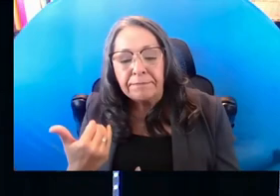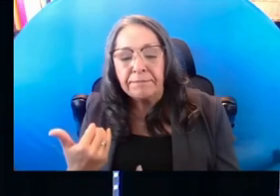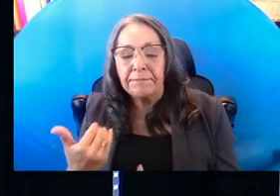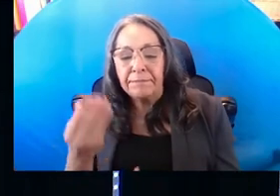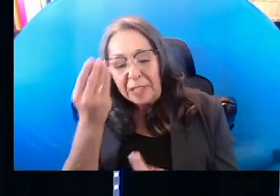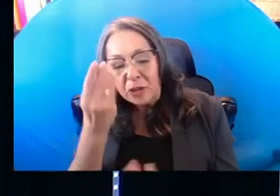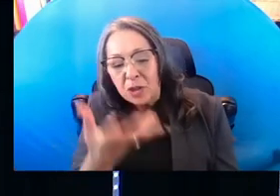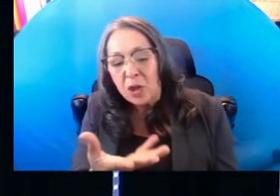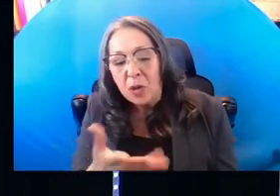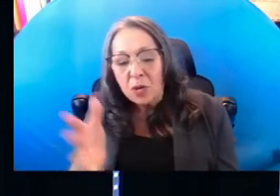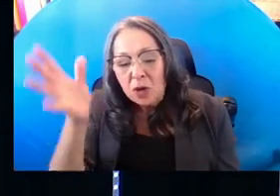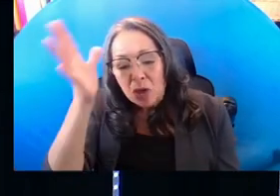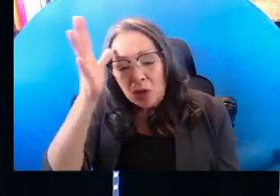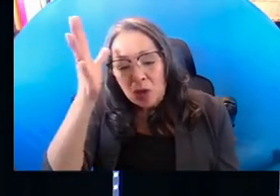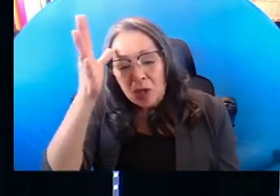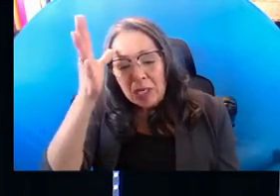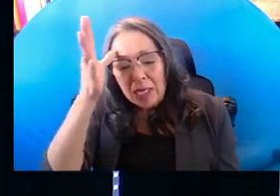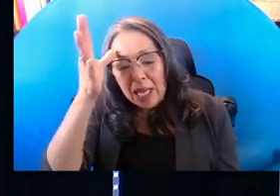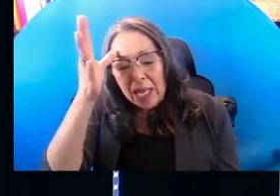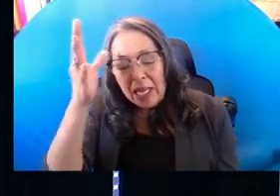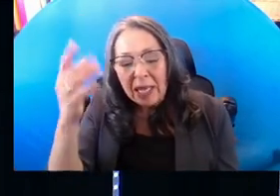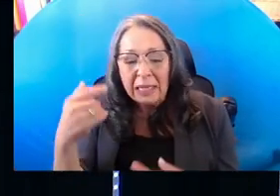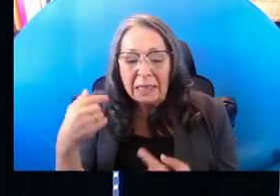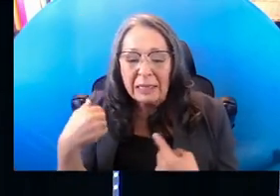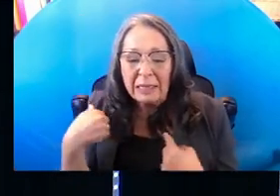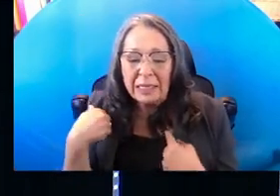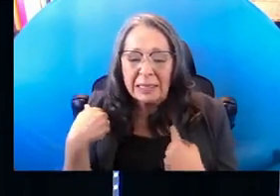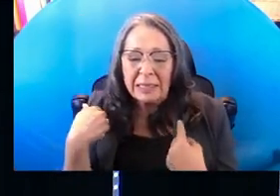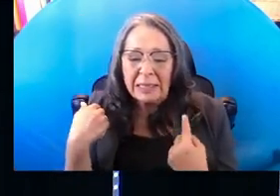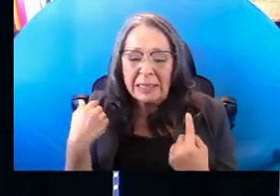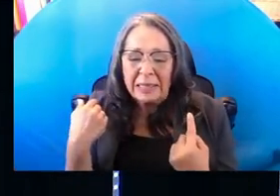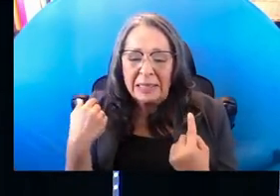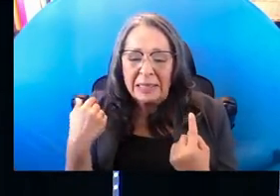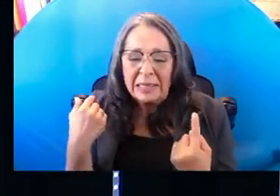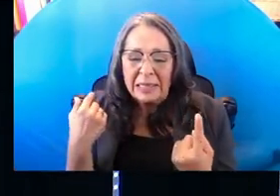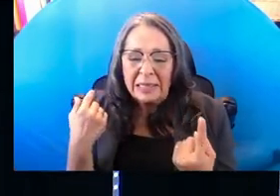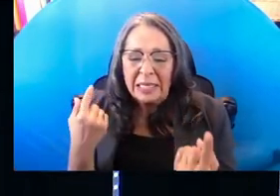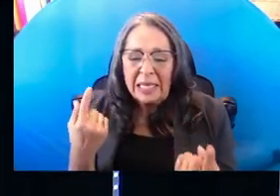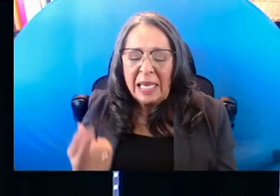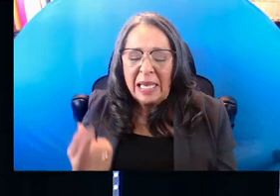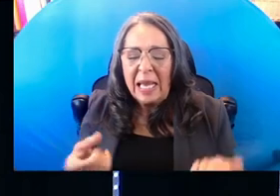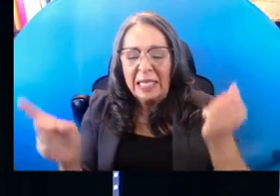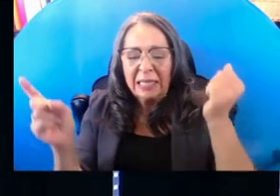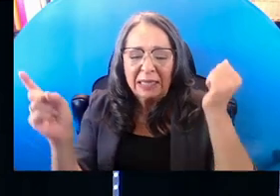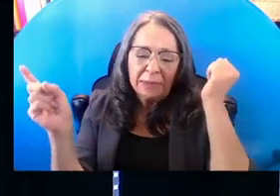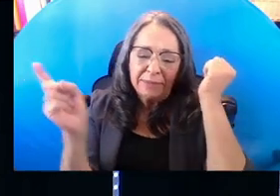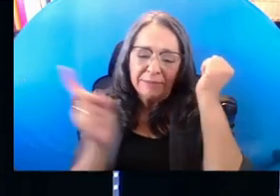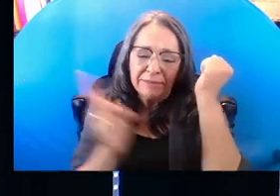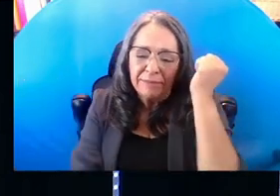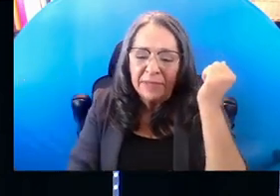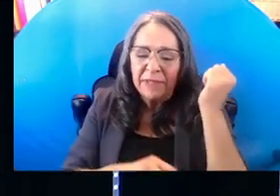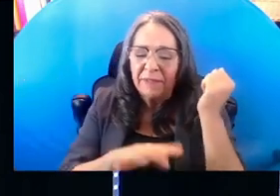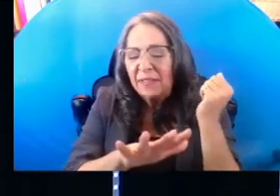dad has been sentenced to 57 years in prison.